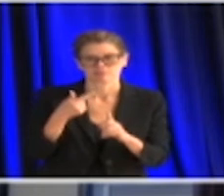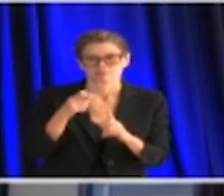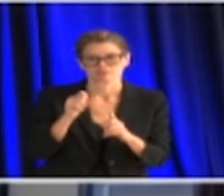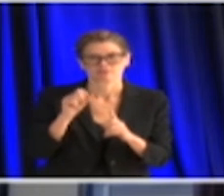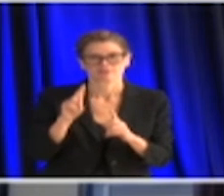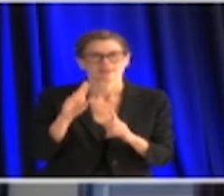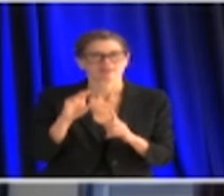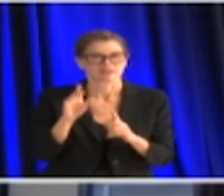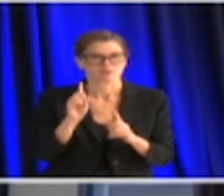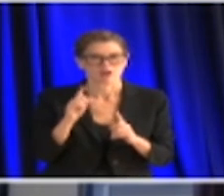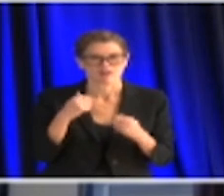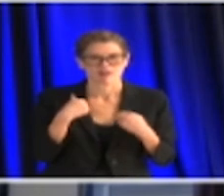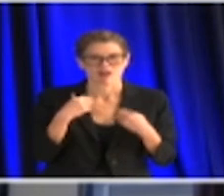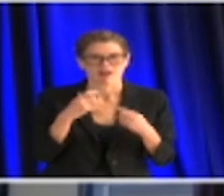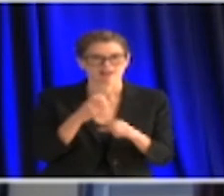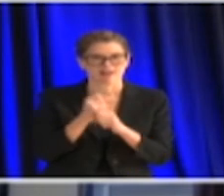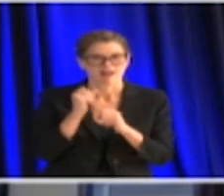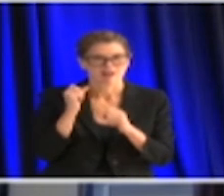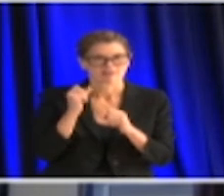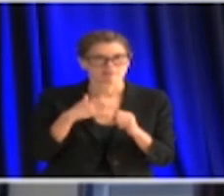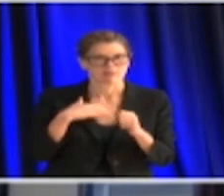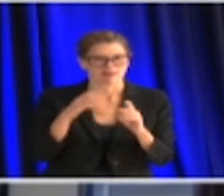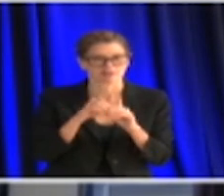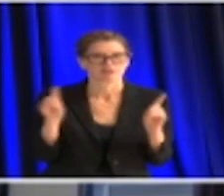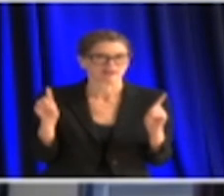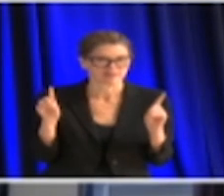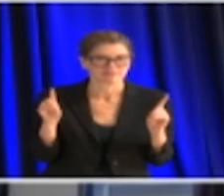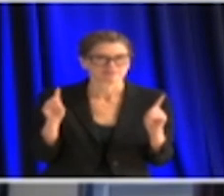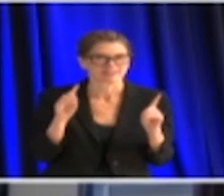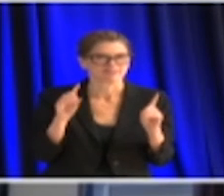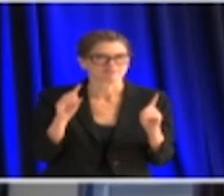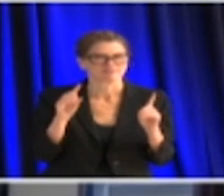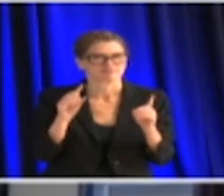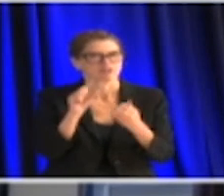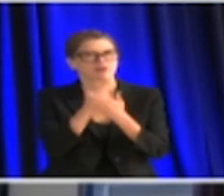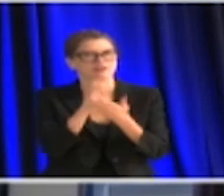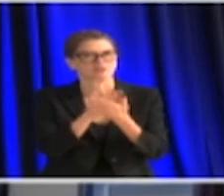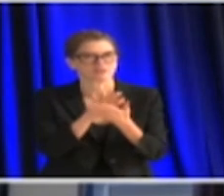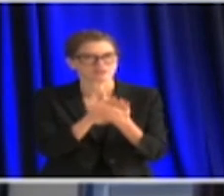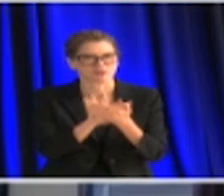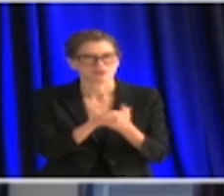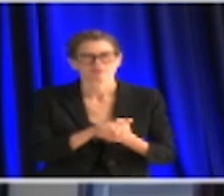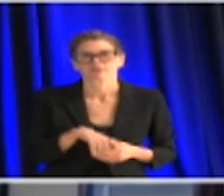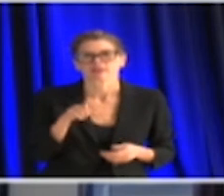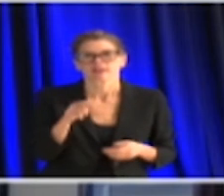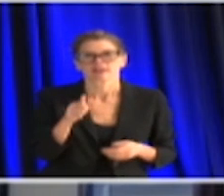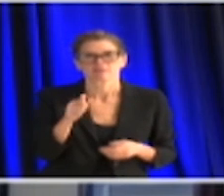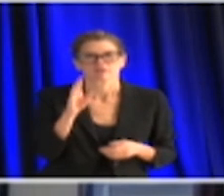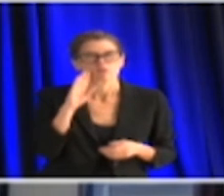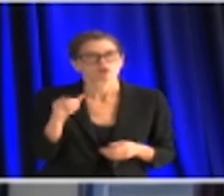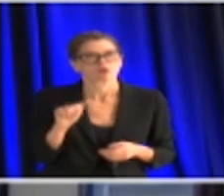graduate degree and taught as an adjunct professor. Dotun is now returning to his native country of